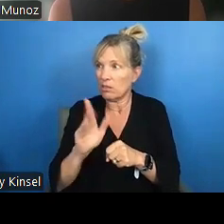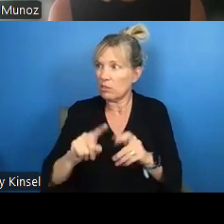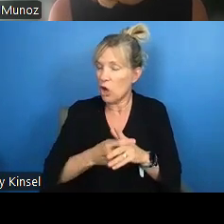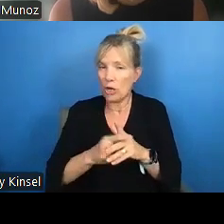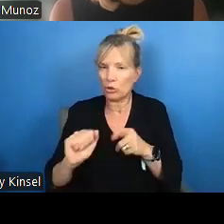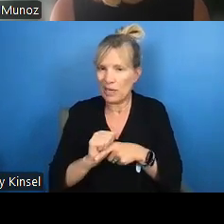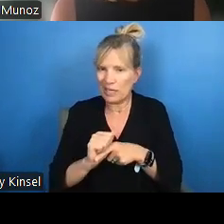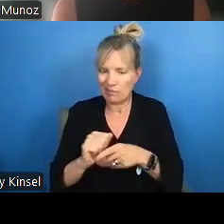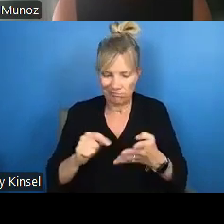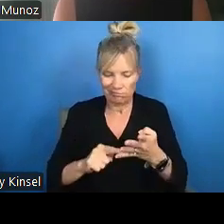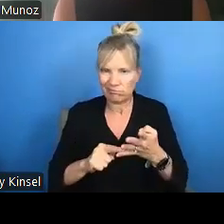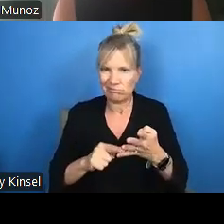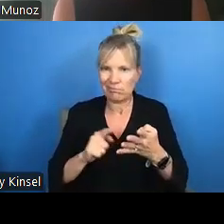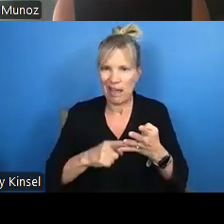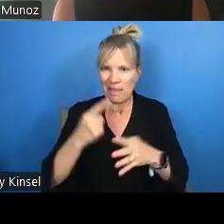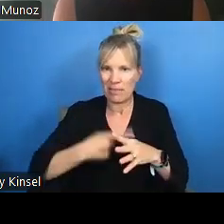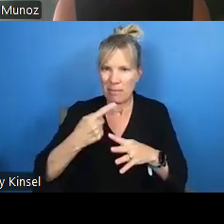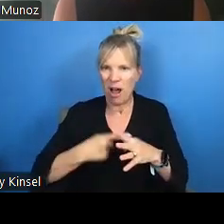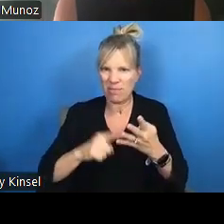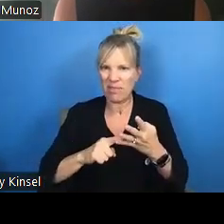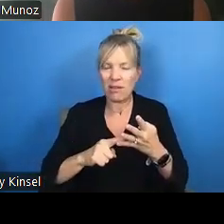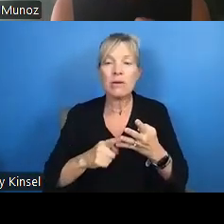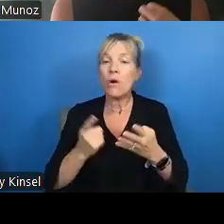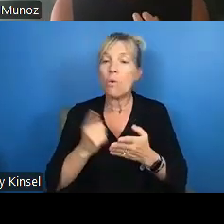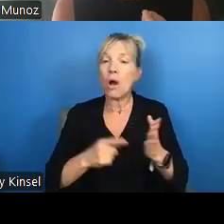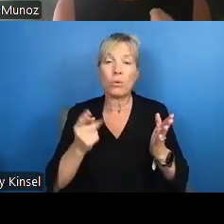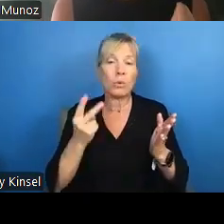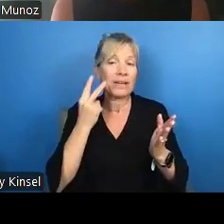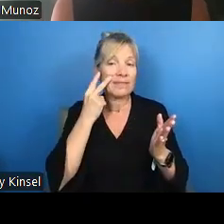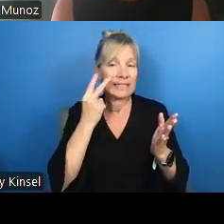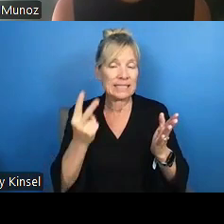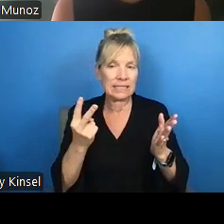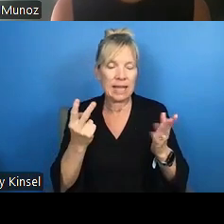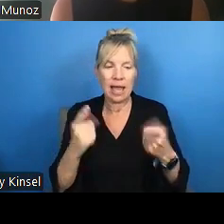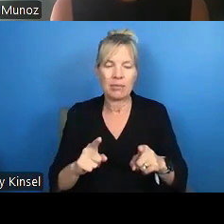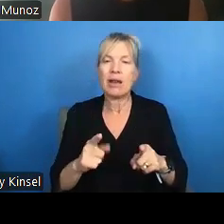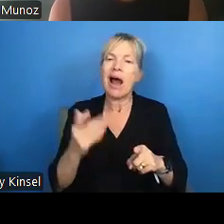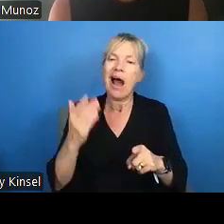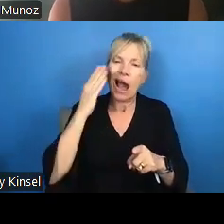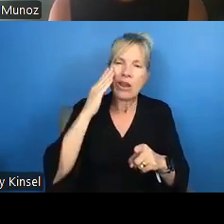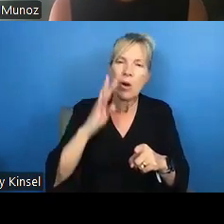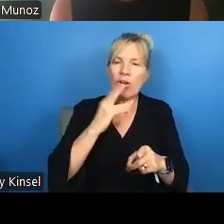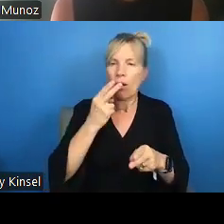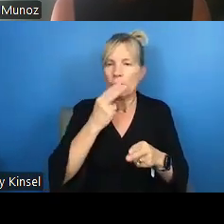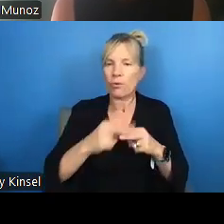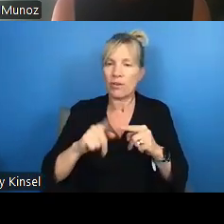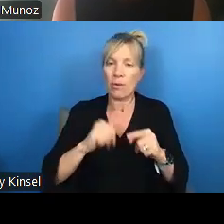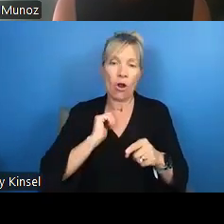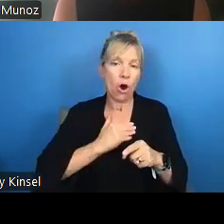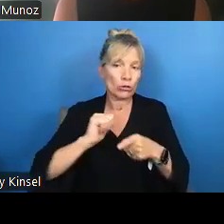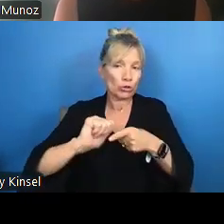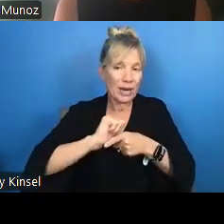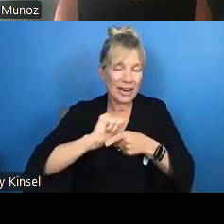the end of this month. And really what we found, because I know I talked a little bit about our training specific